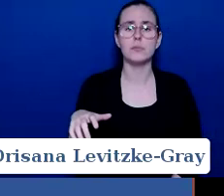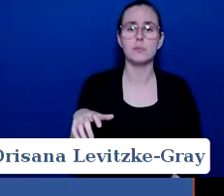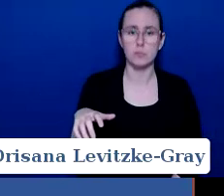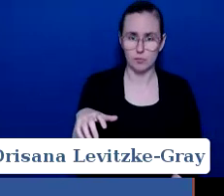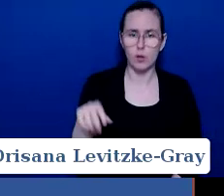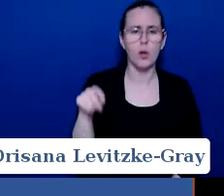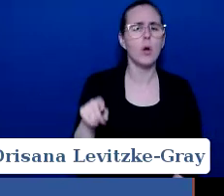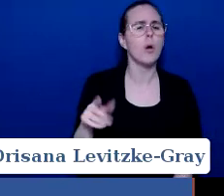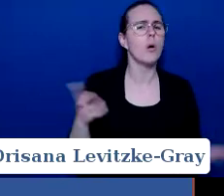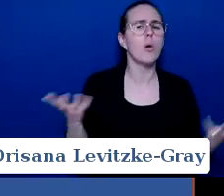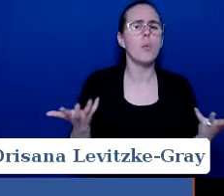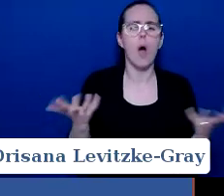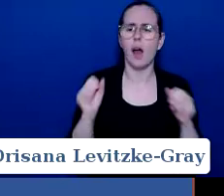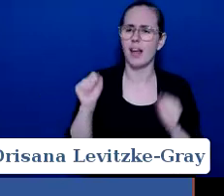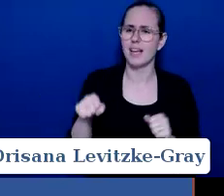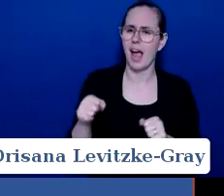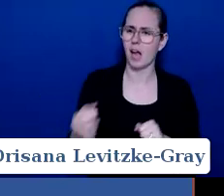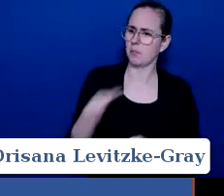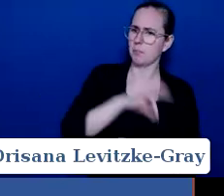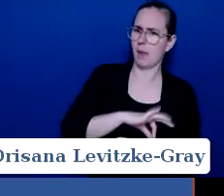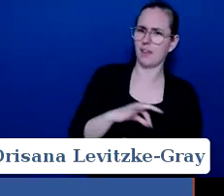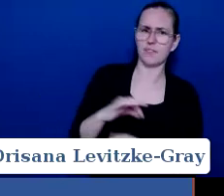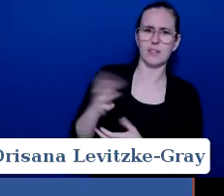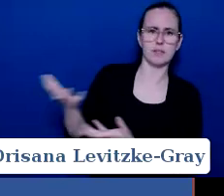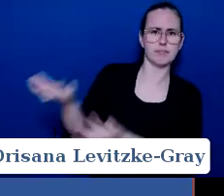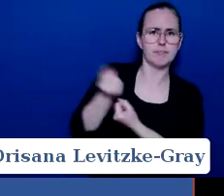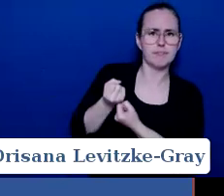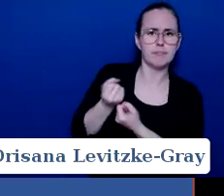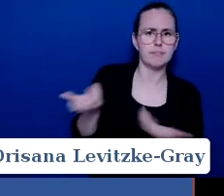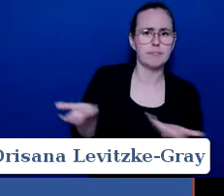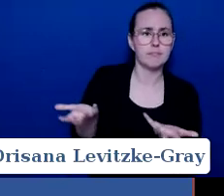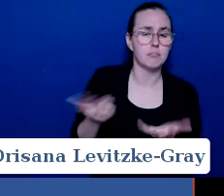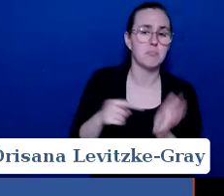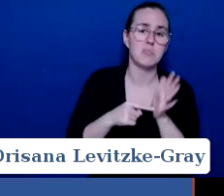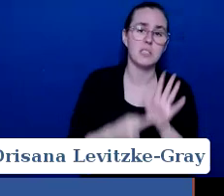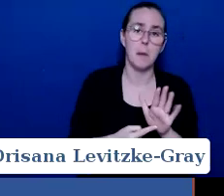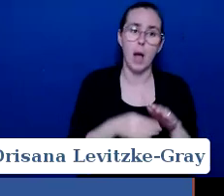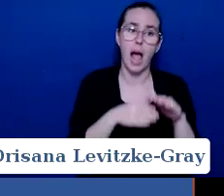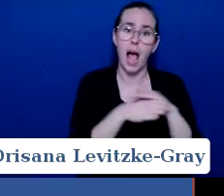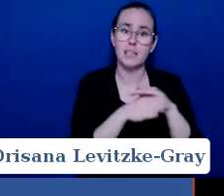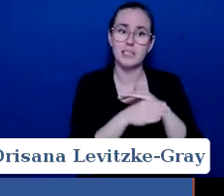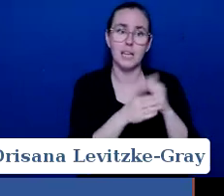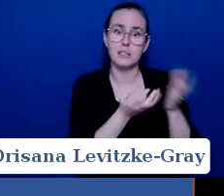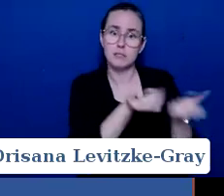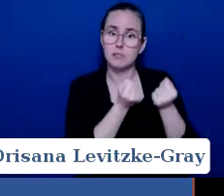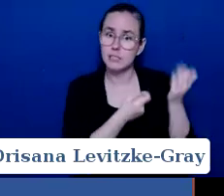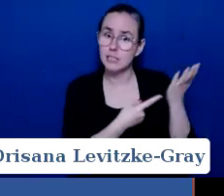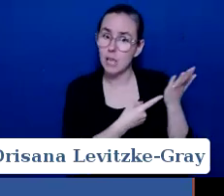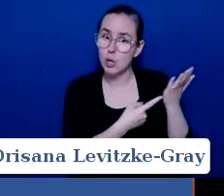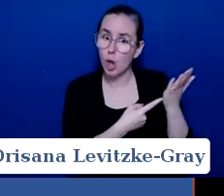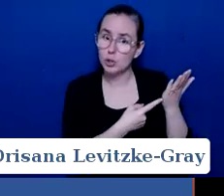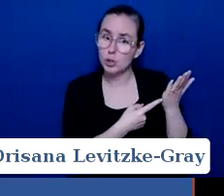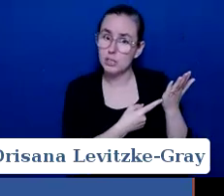technology. Should it be only for people who have disability card? What about older persons who need assistive technology but would